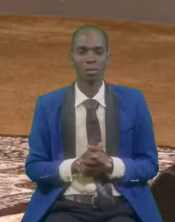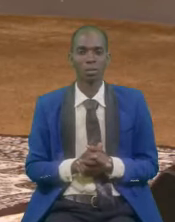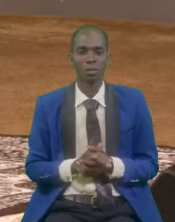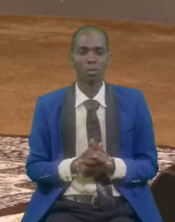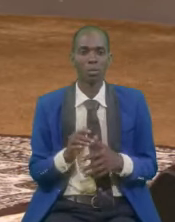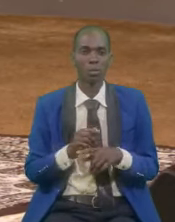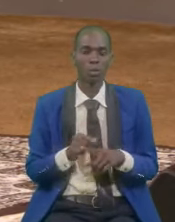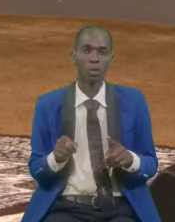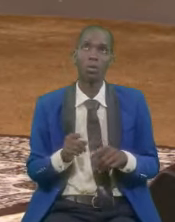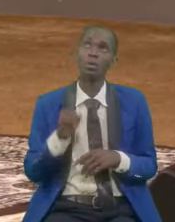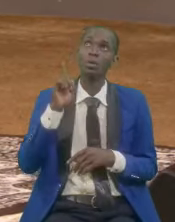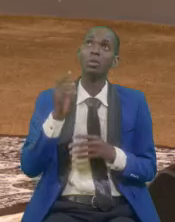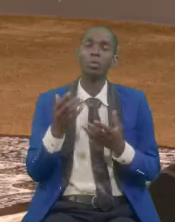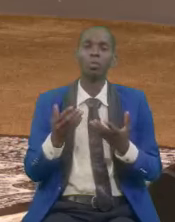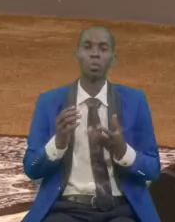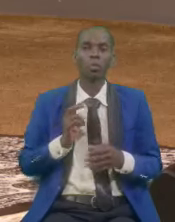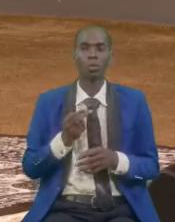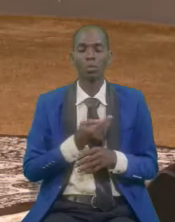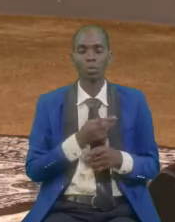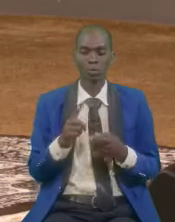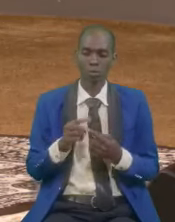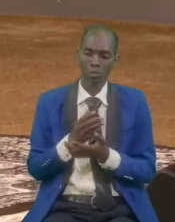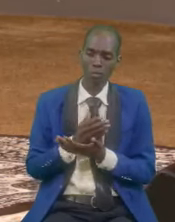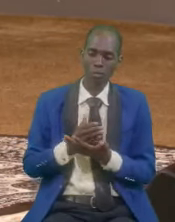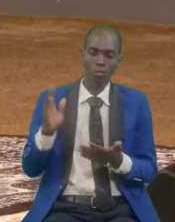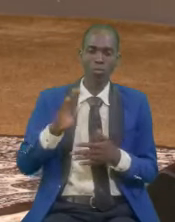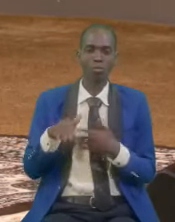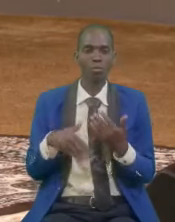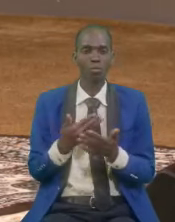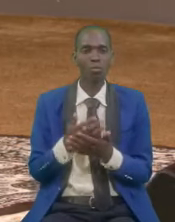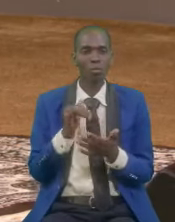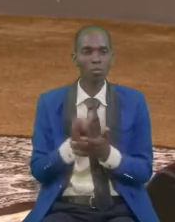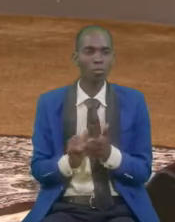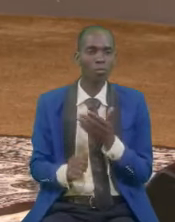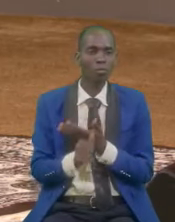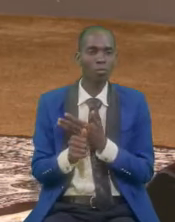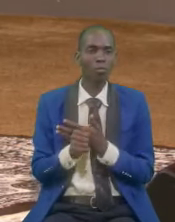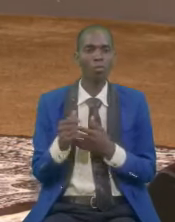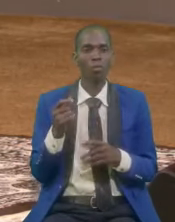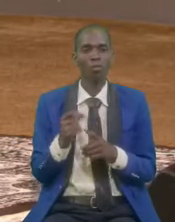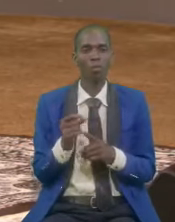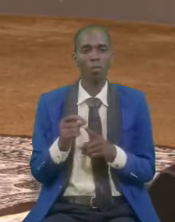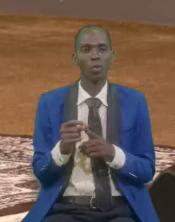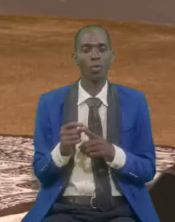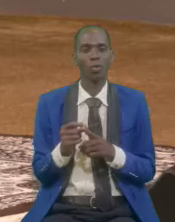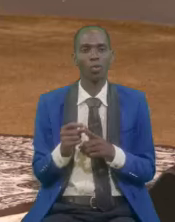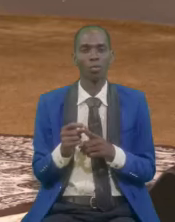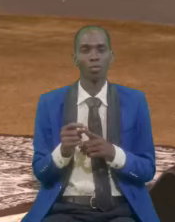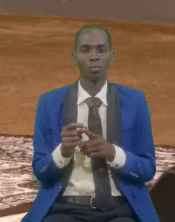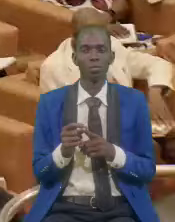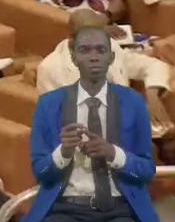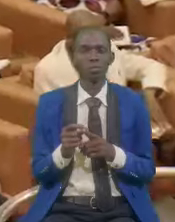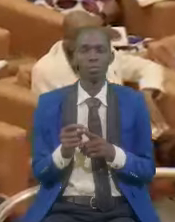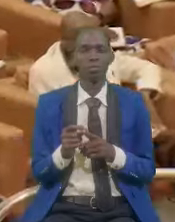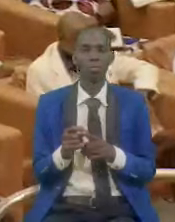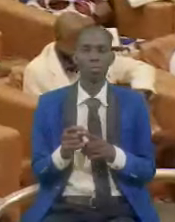he wants us to renounce all those ensnaring works of the sinner's superfluity.